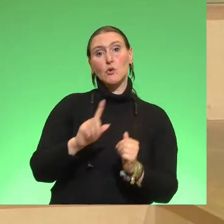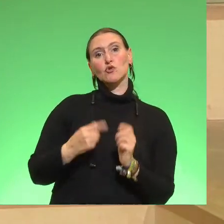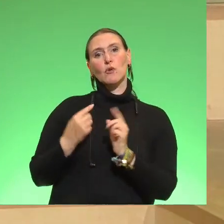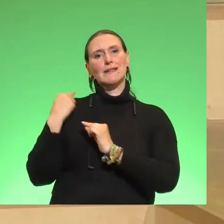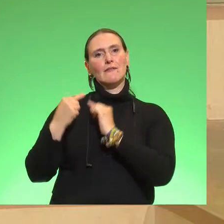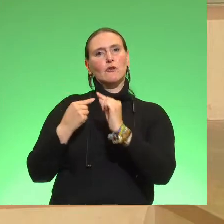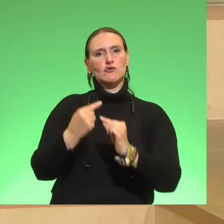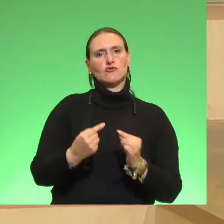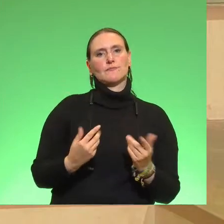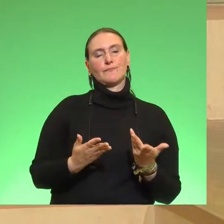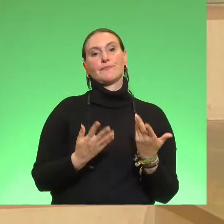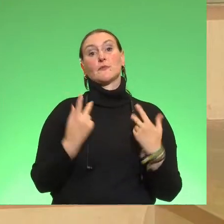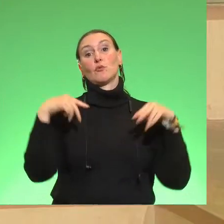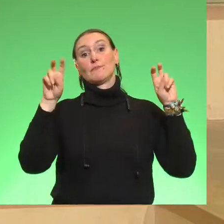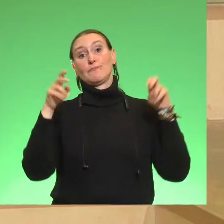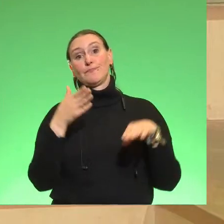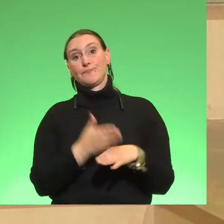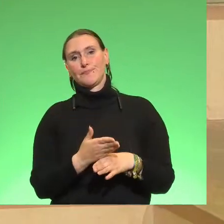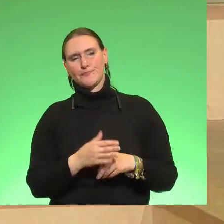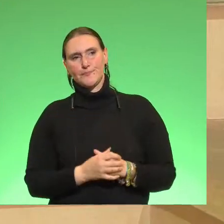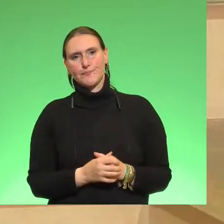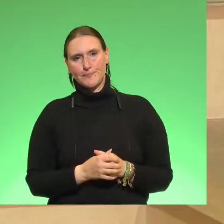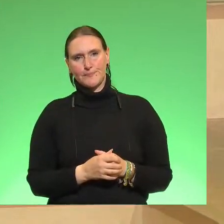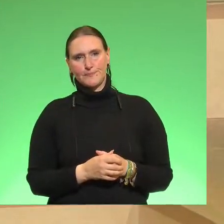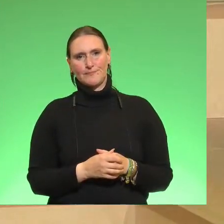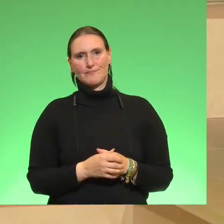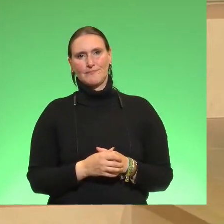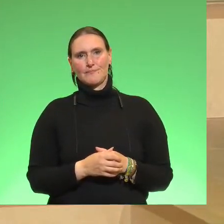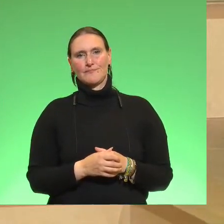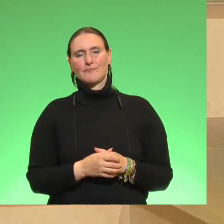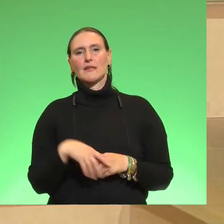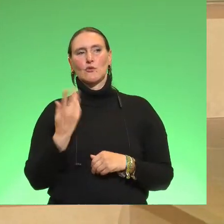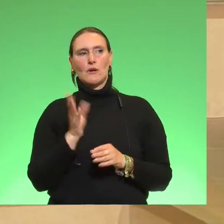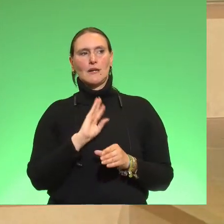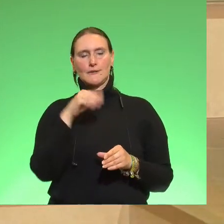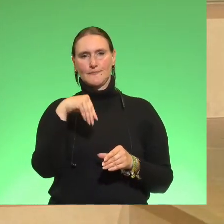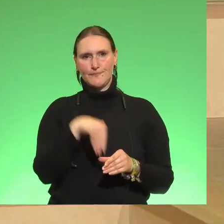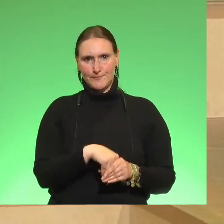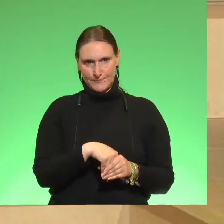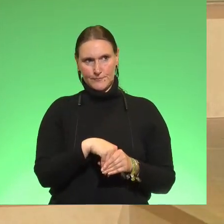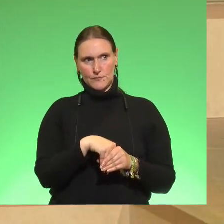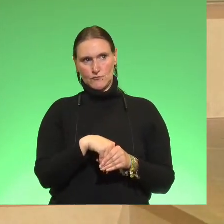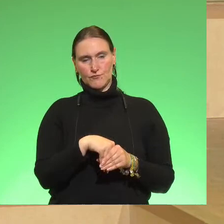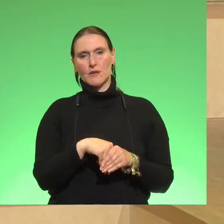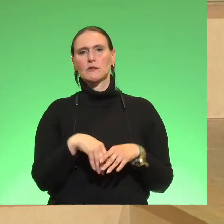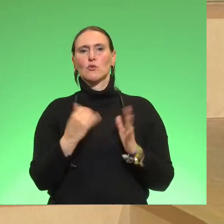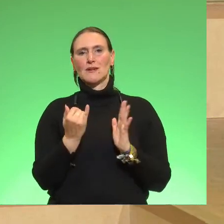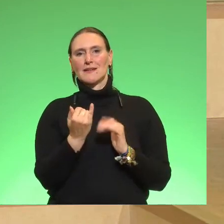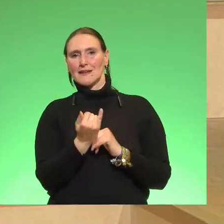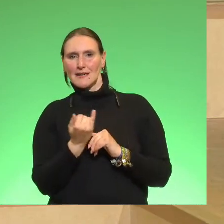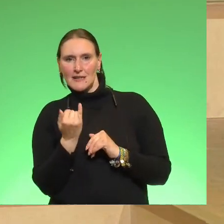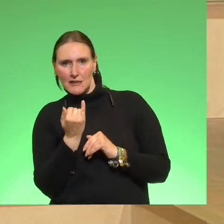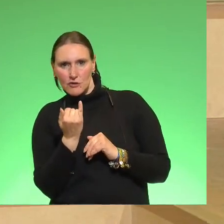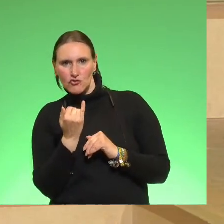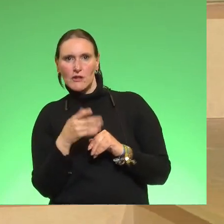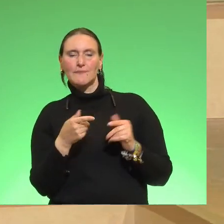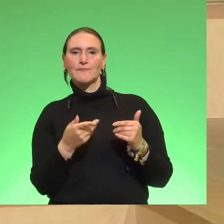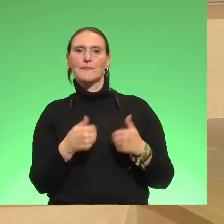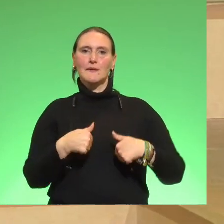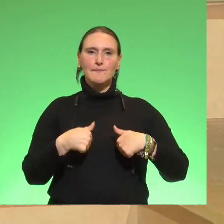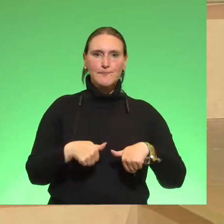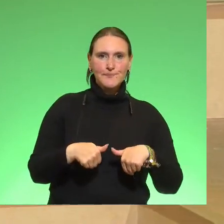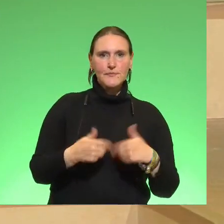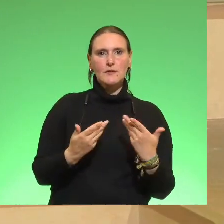quote. So the not yet incorporated, who reject the idea of such individuation as a false promise of